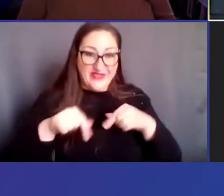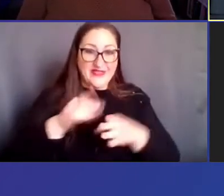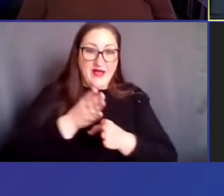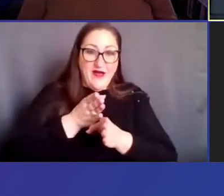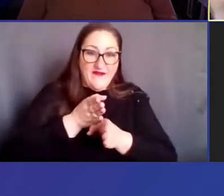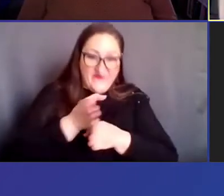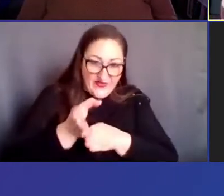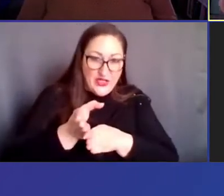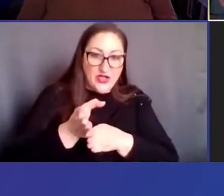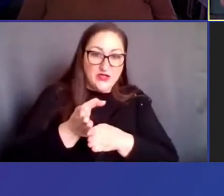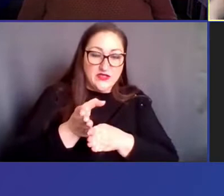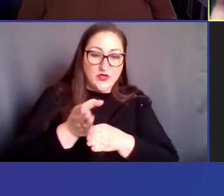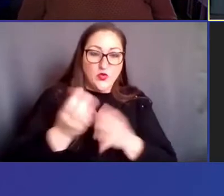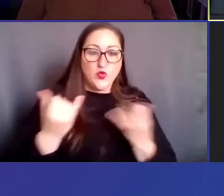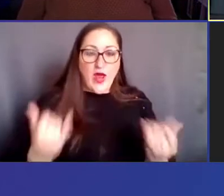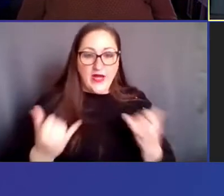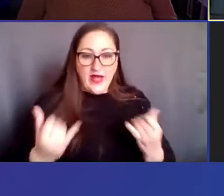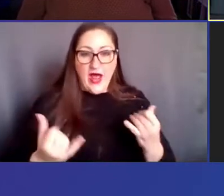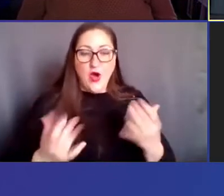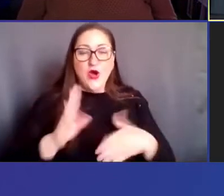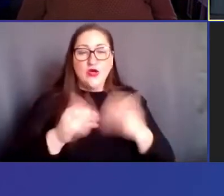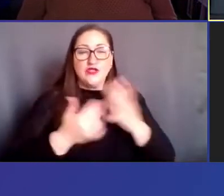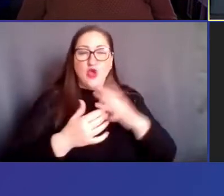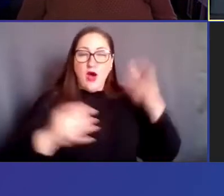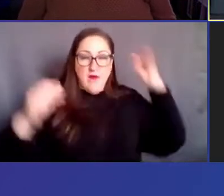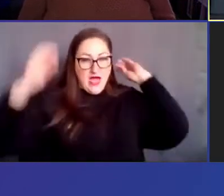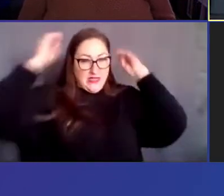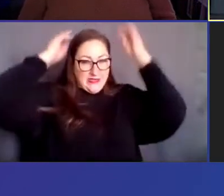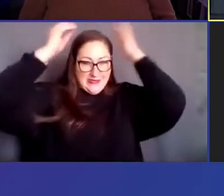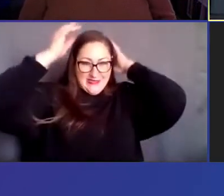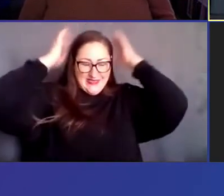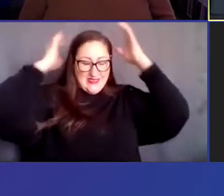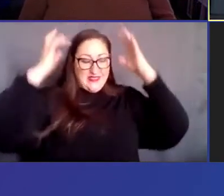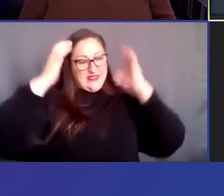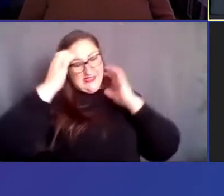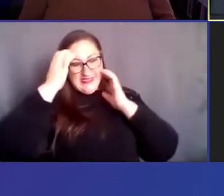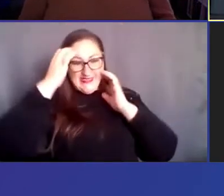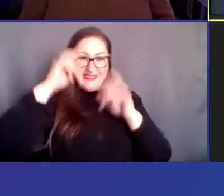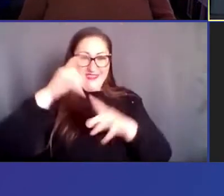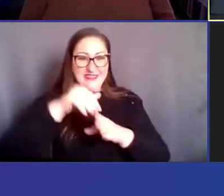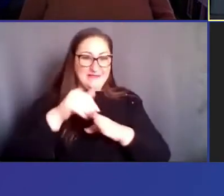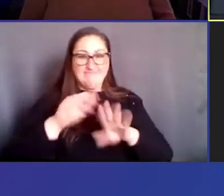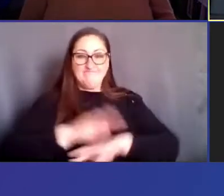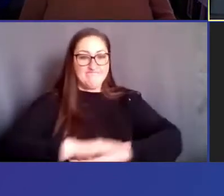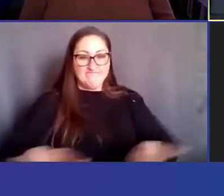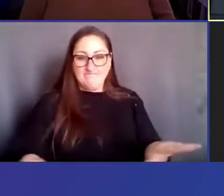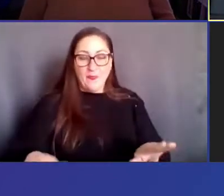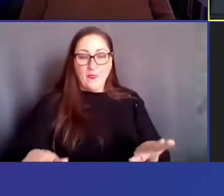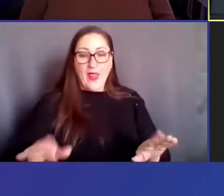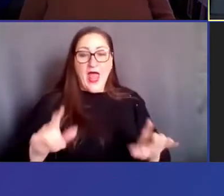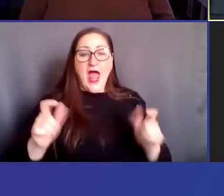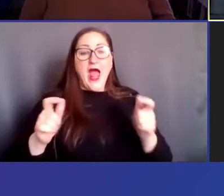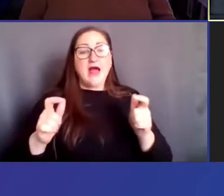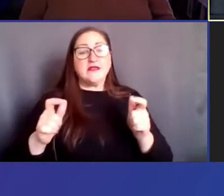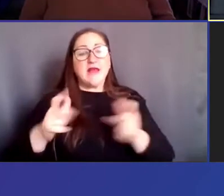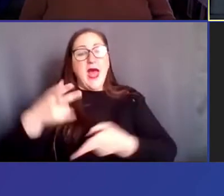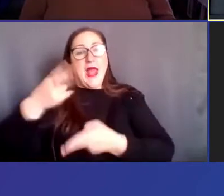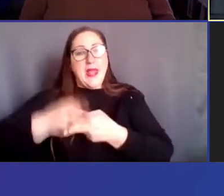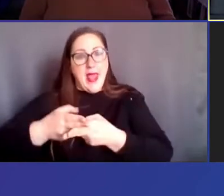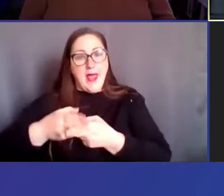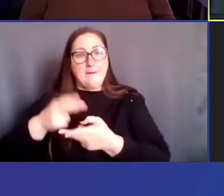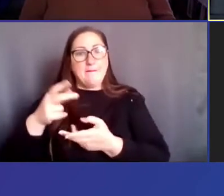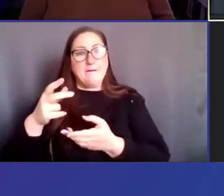pared down all of the thoughts, and I just said, as a large scale choreographer, as somebody with a big